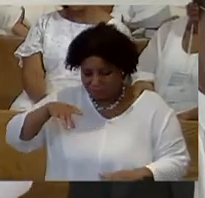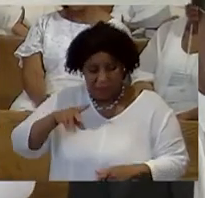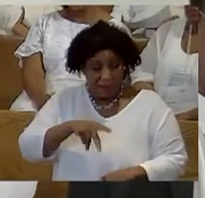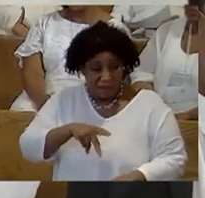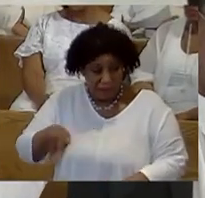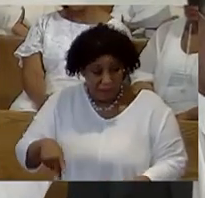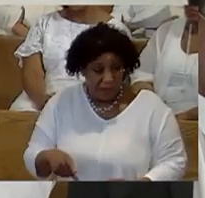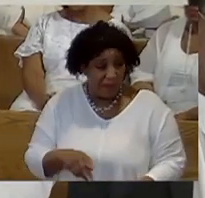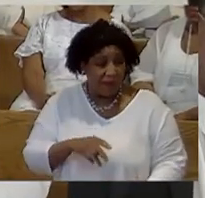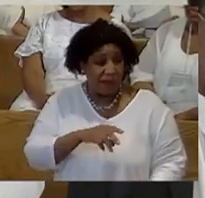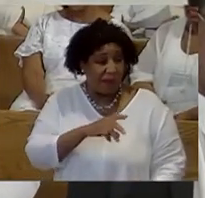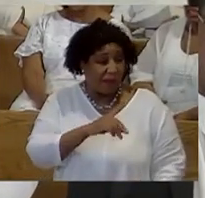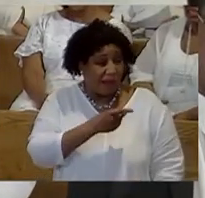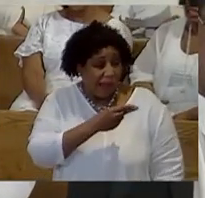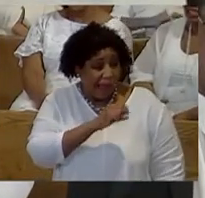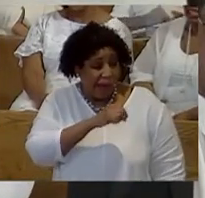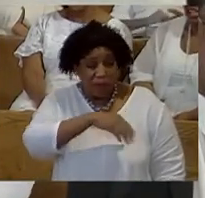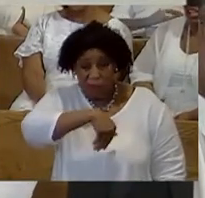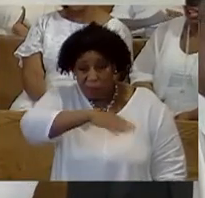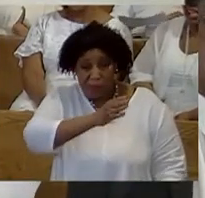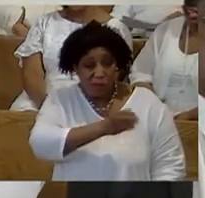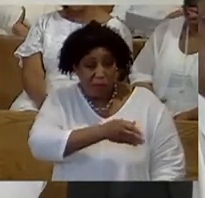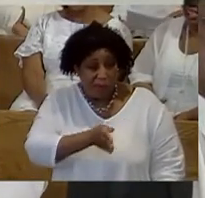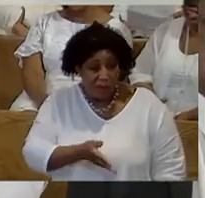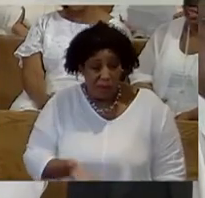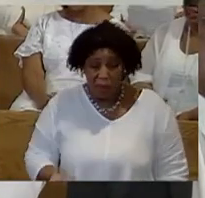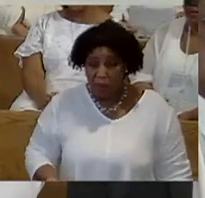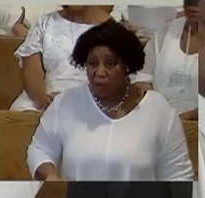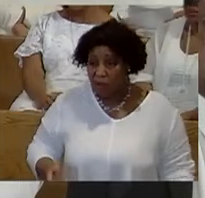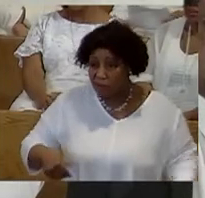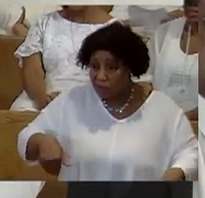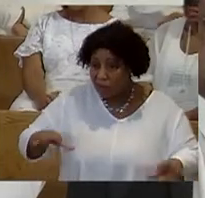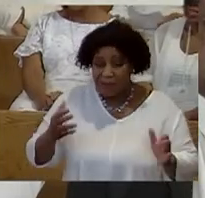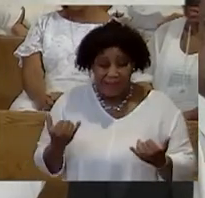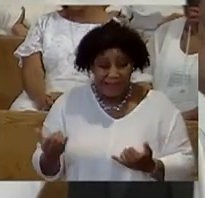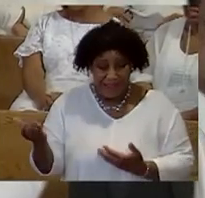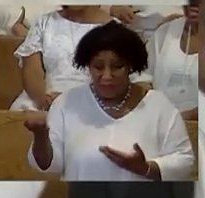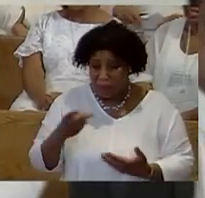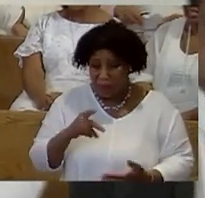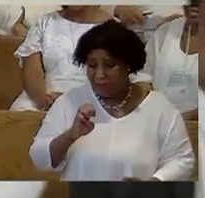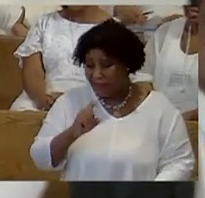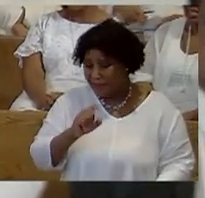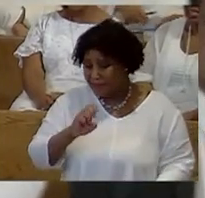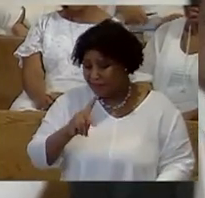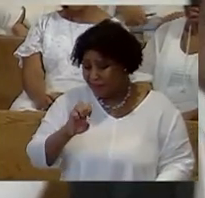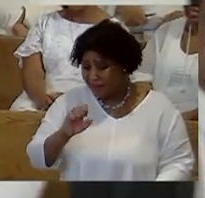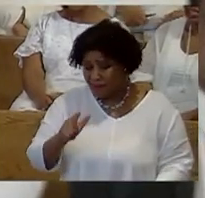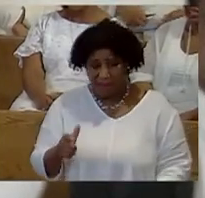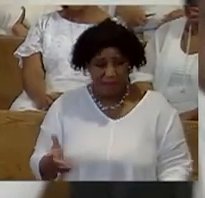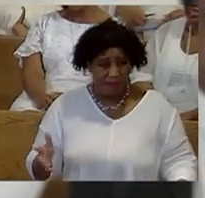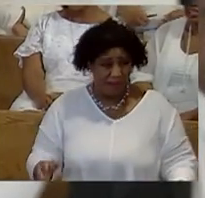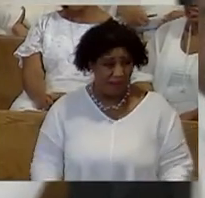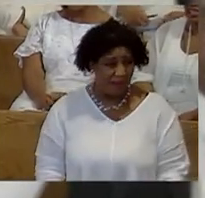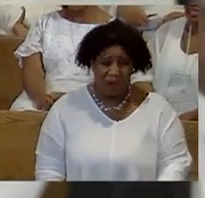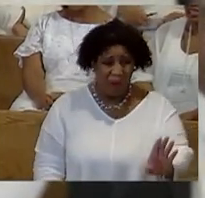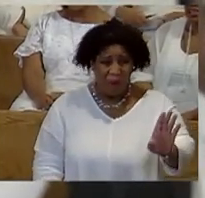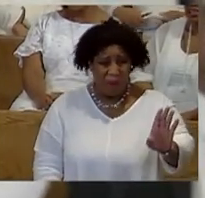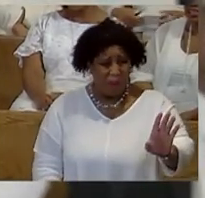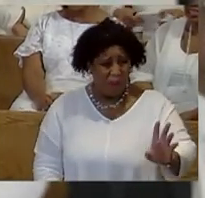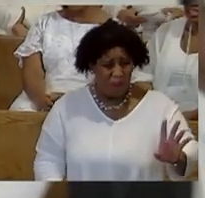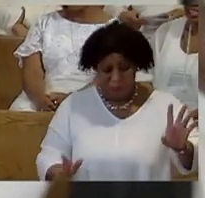They let Derrick Henry go to Baltimore. And then now they're trying to bring Ezekiel back. And I was just saying, wait a minute